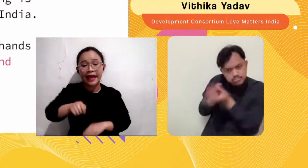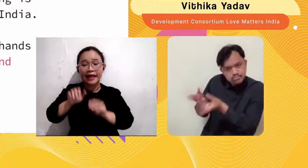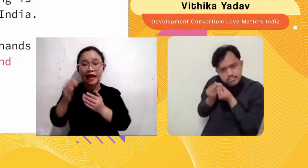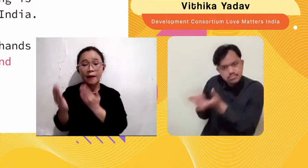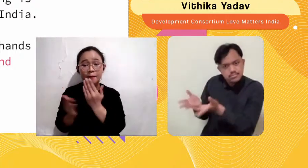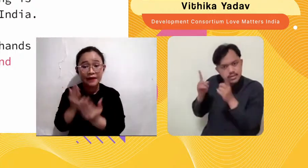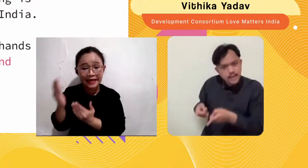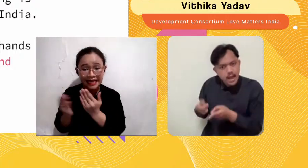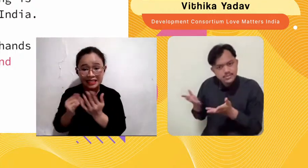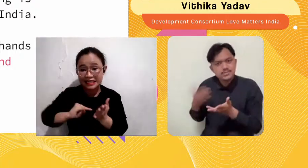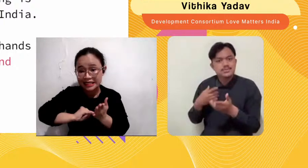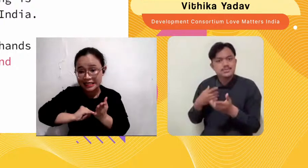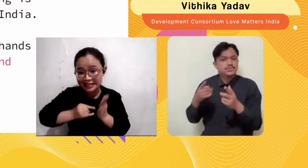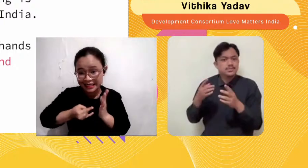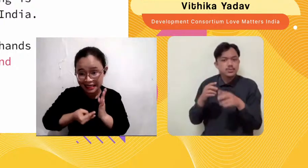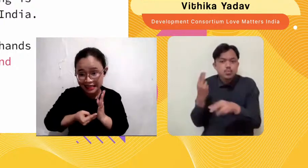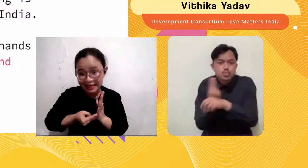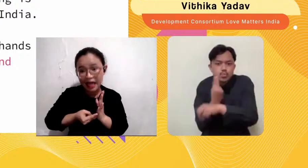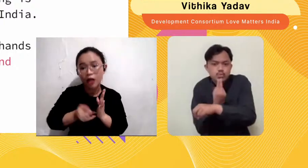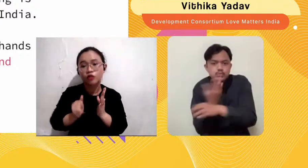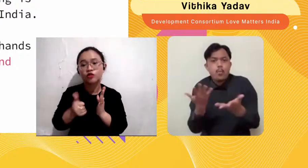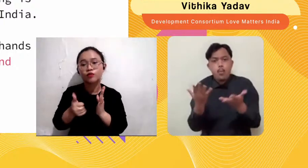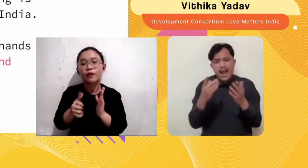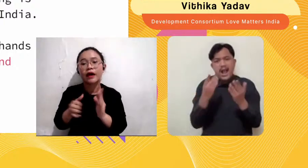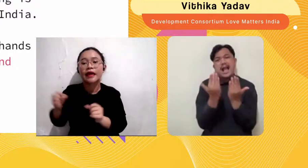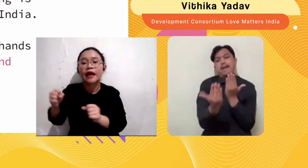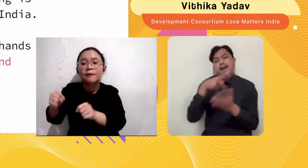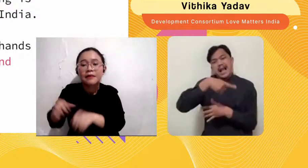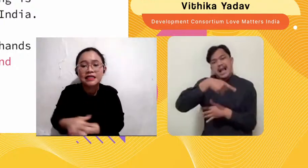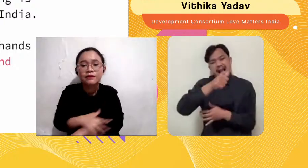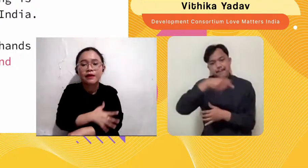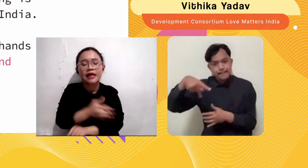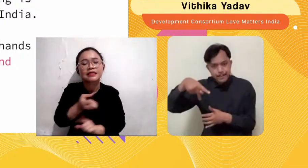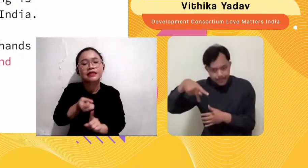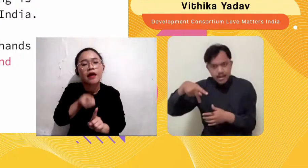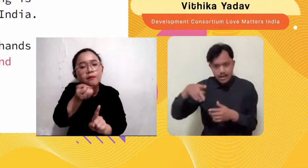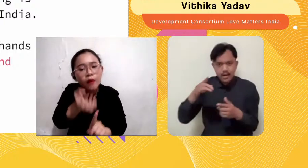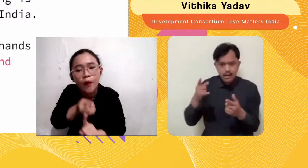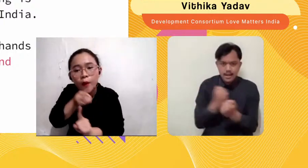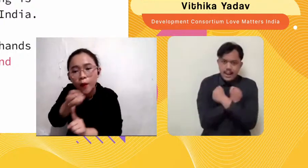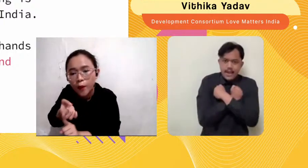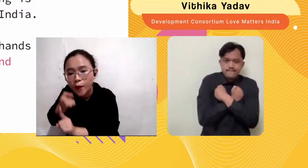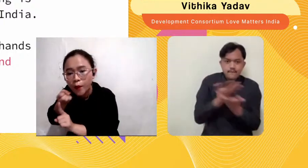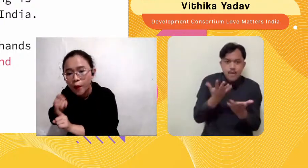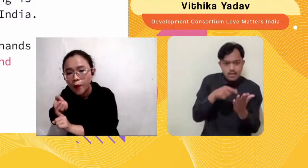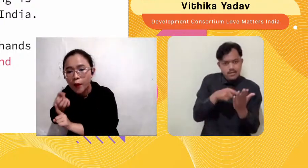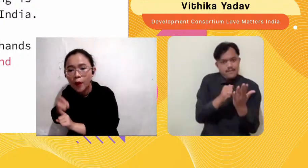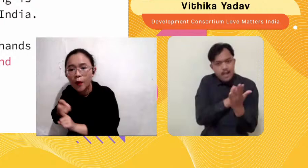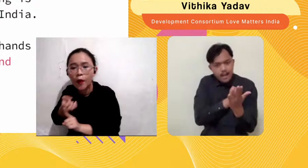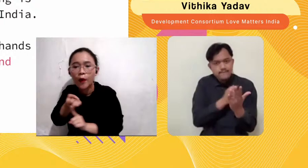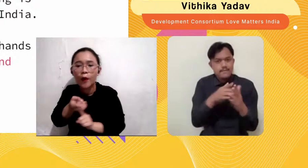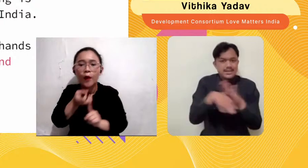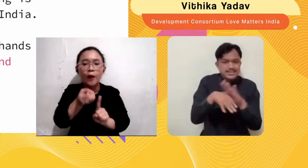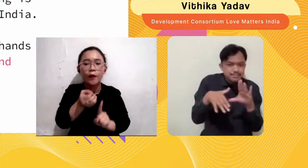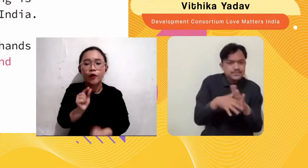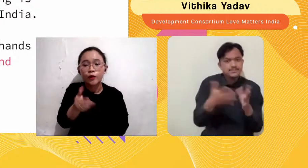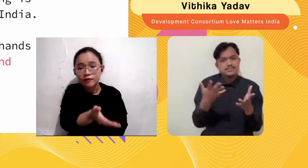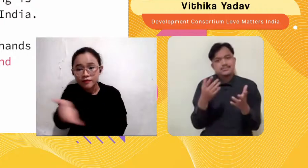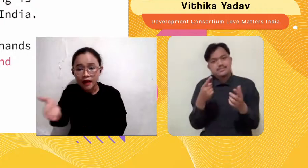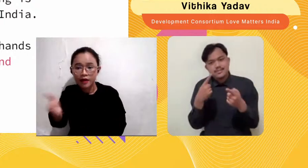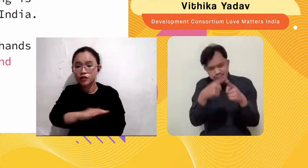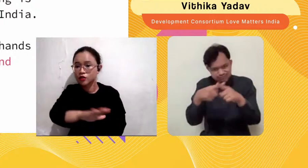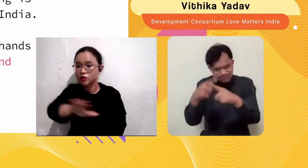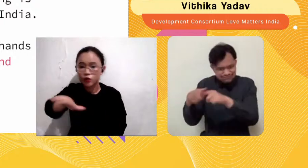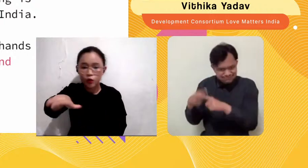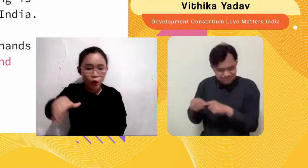has enrolled in different settings where we try to sort of make sure that we're engaging with adolescents, we're engaging with teachers and